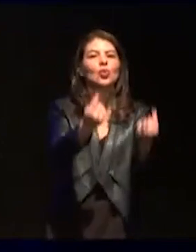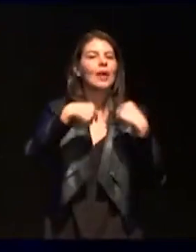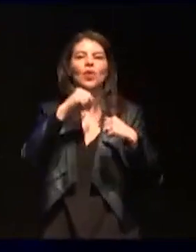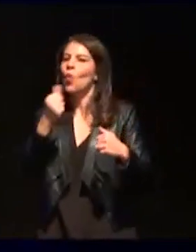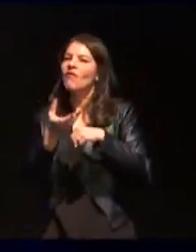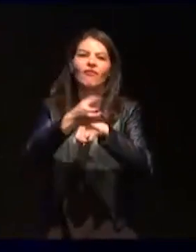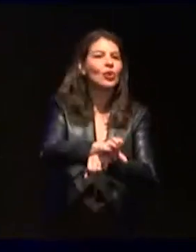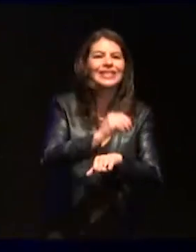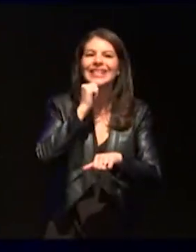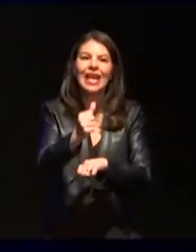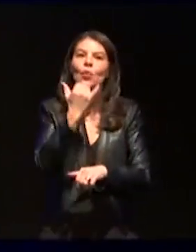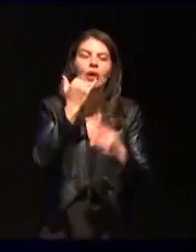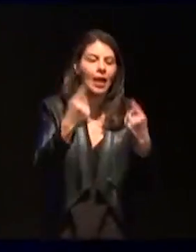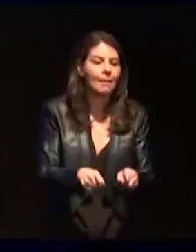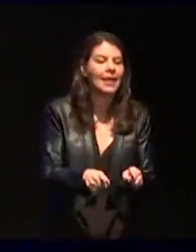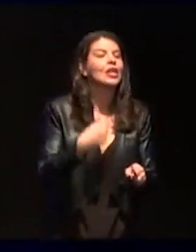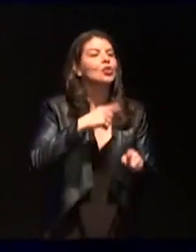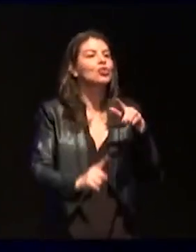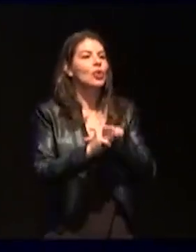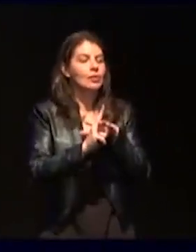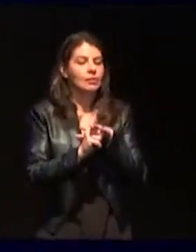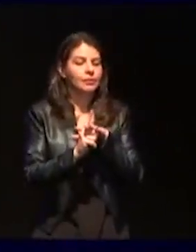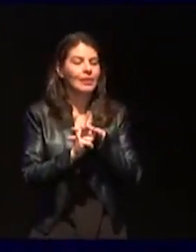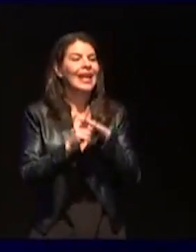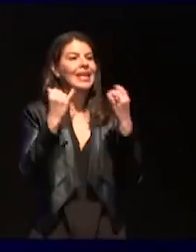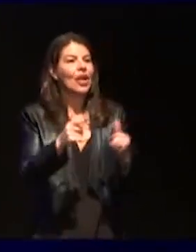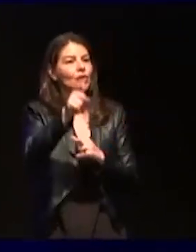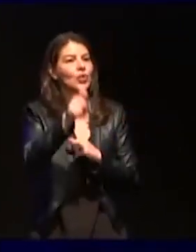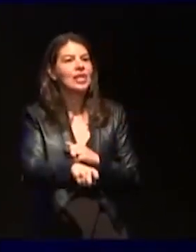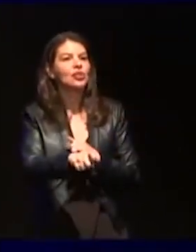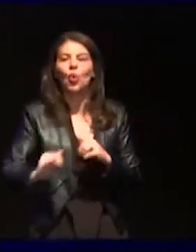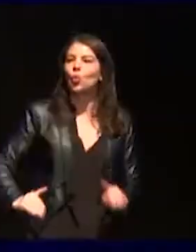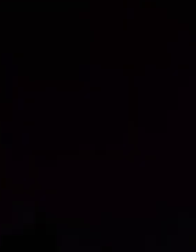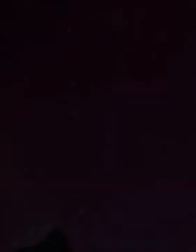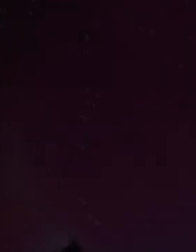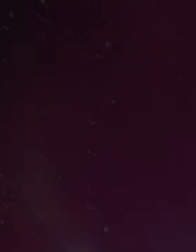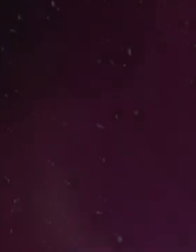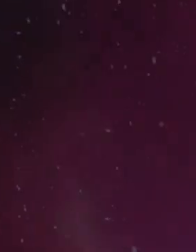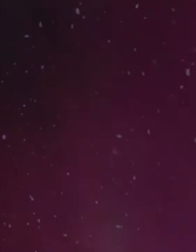pushed. It's not an accident. You showed up. And now you have to grow up.